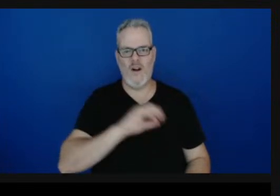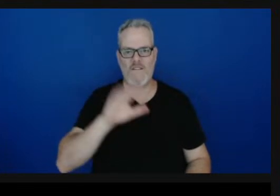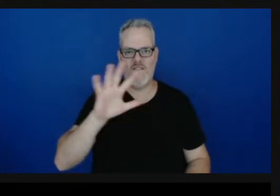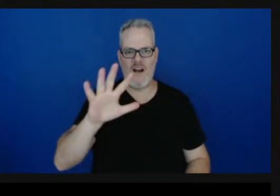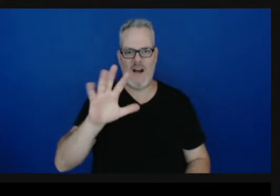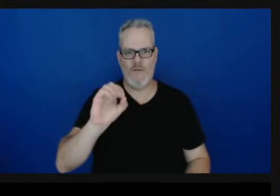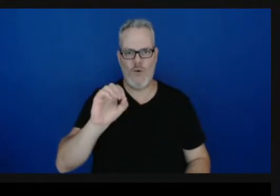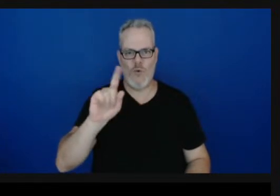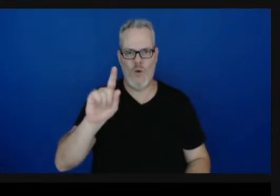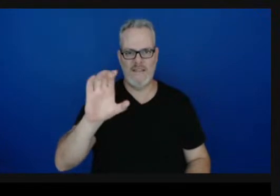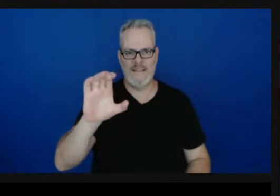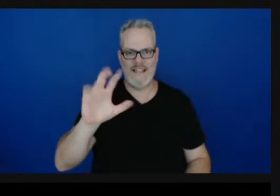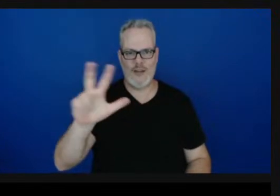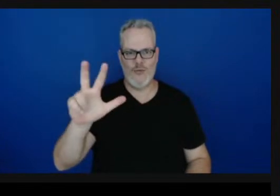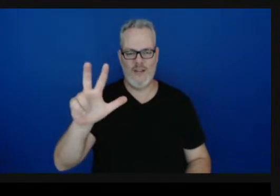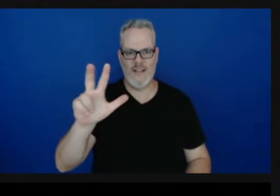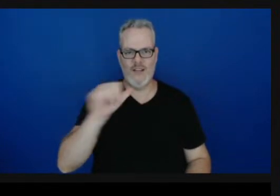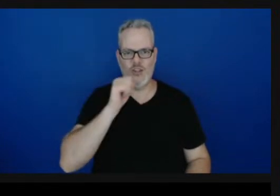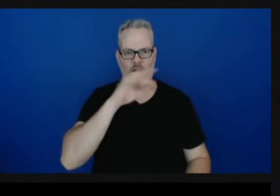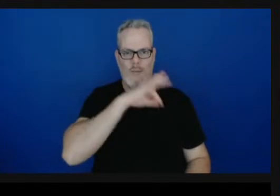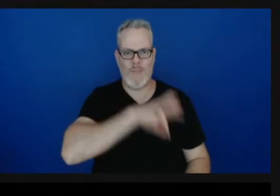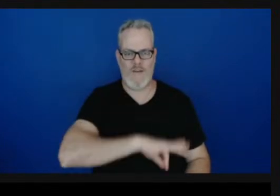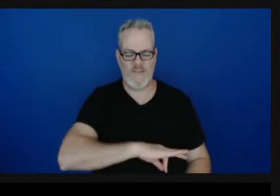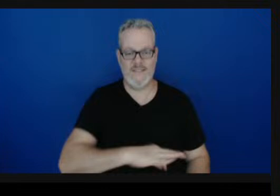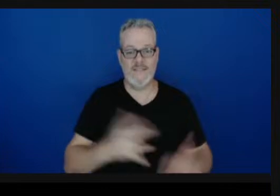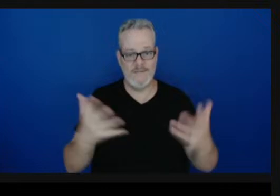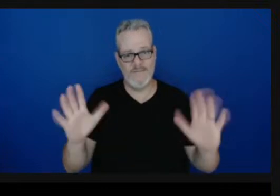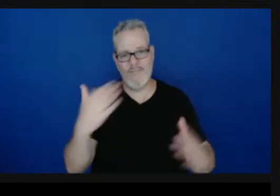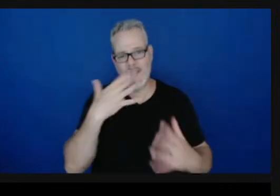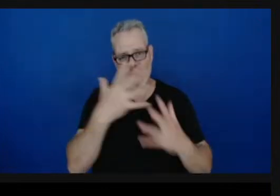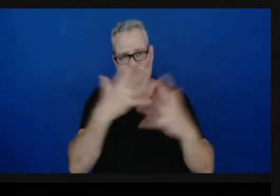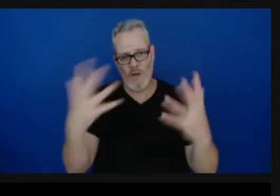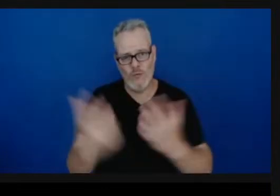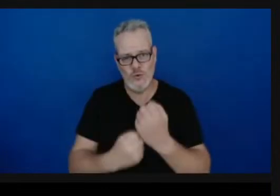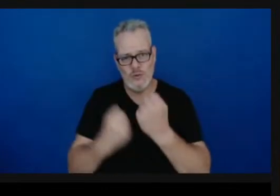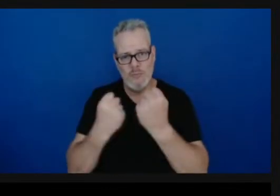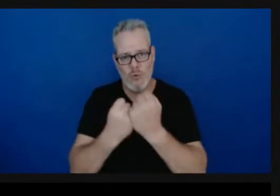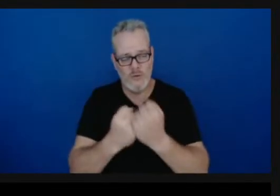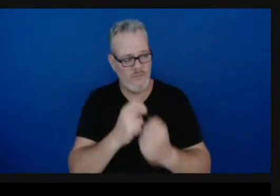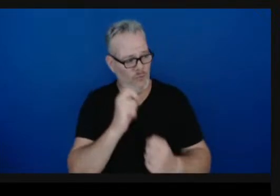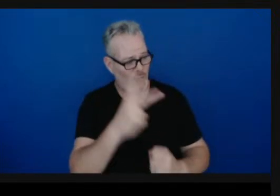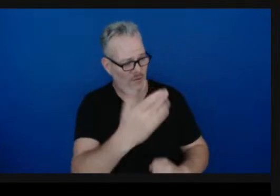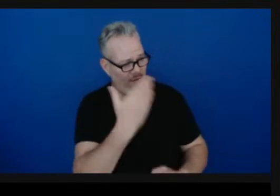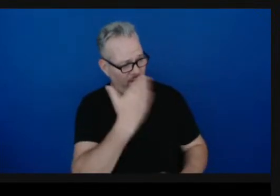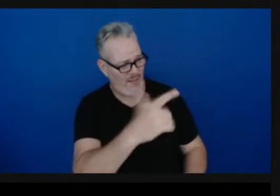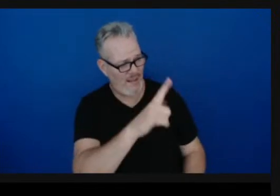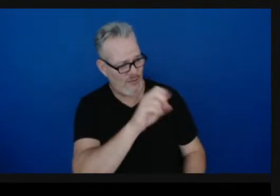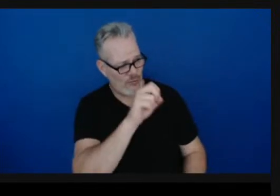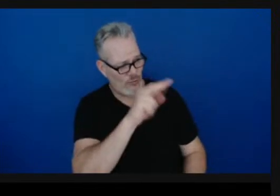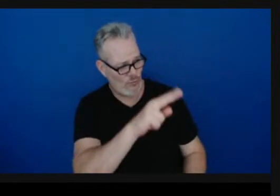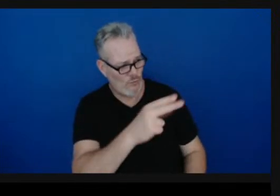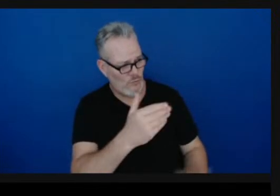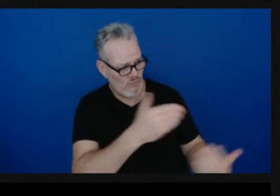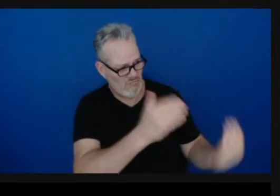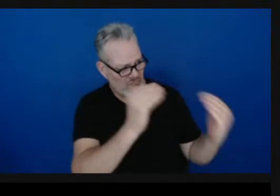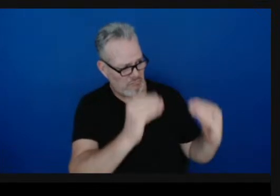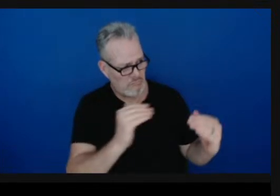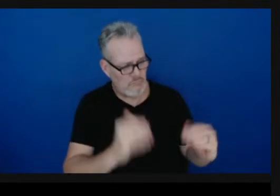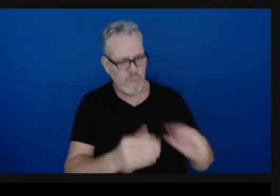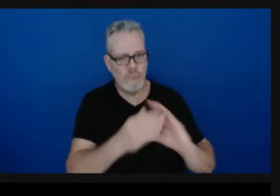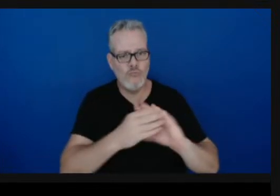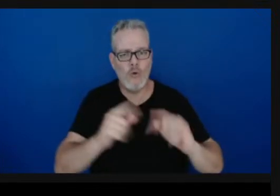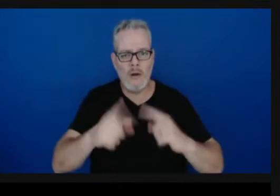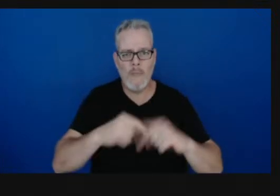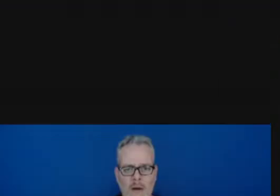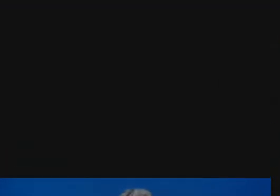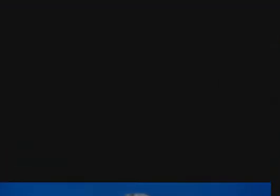All right. Thanks, Lou. And I think with that, we will get into some questions and answers. Let's get Phil back out here. All right. See you